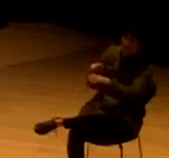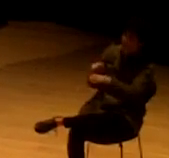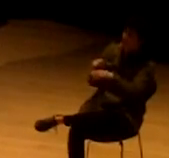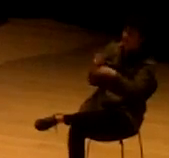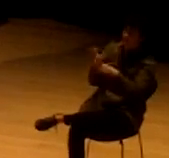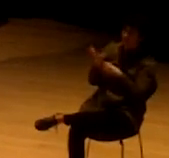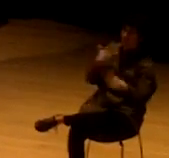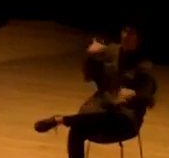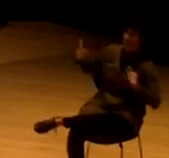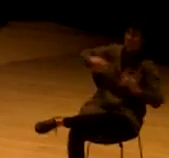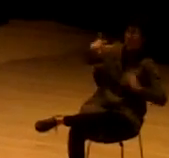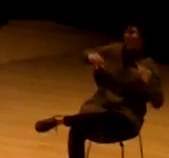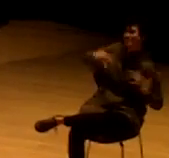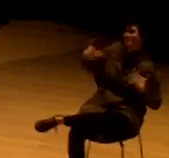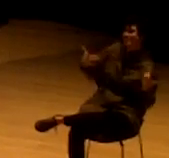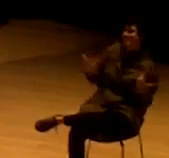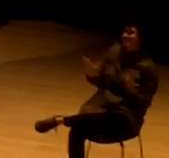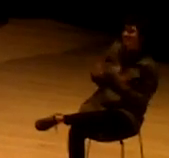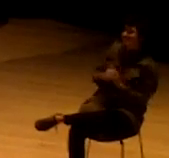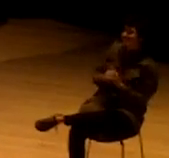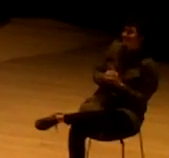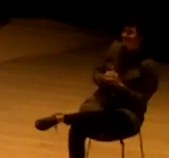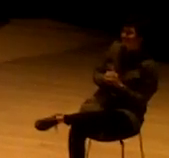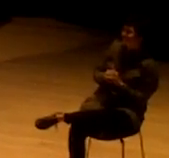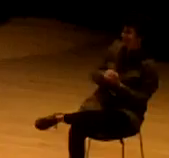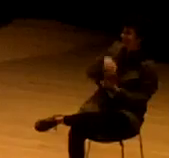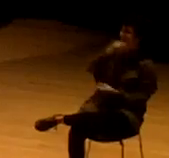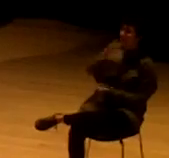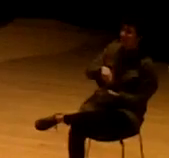exciting. I love that cerebral posse.